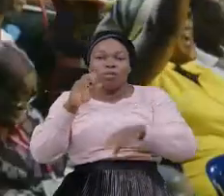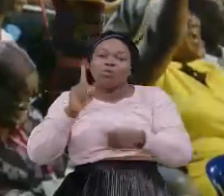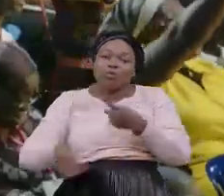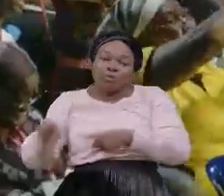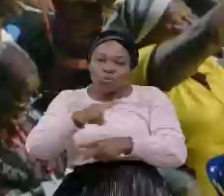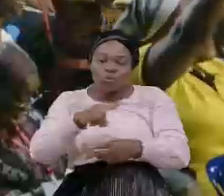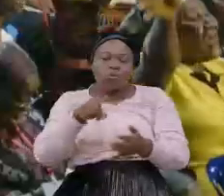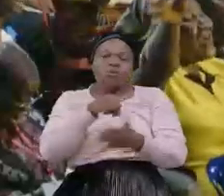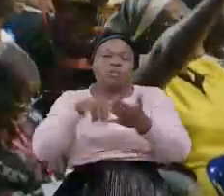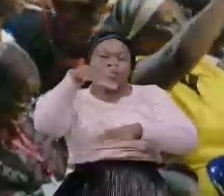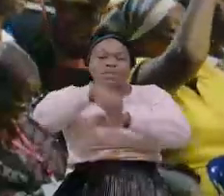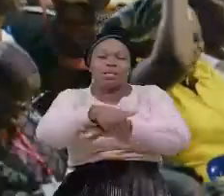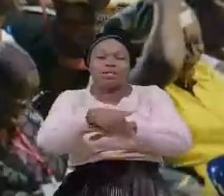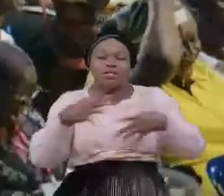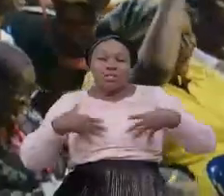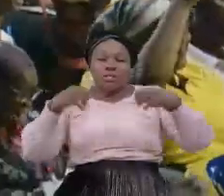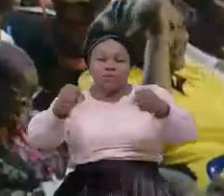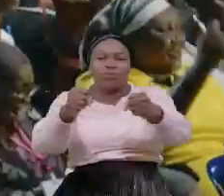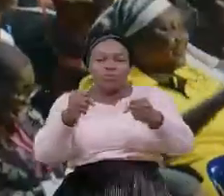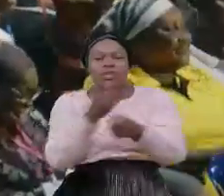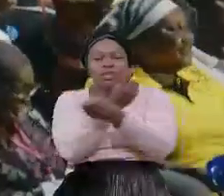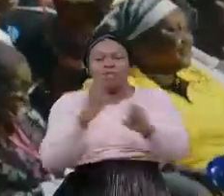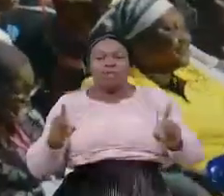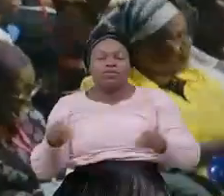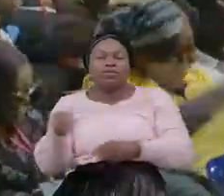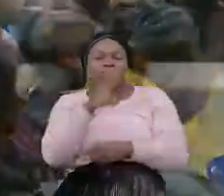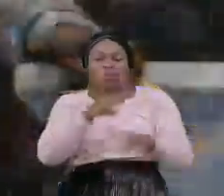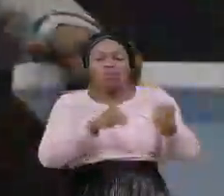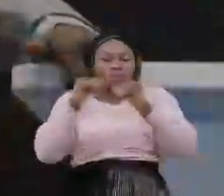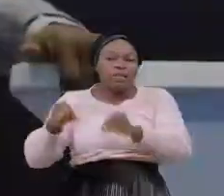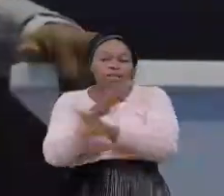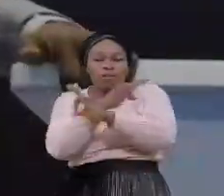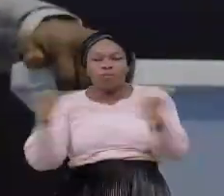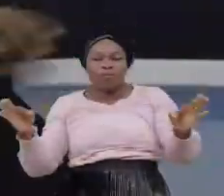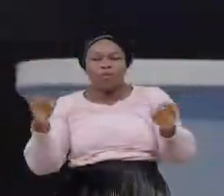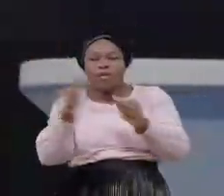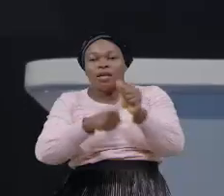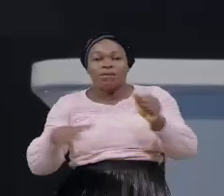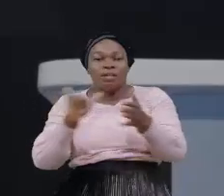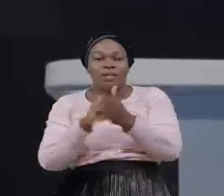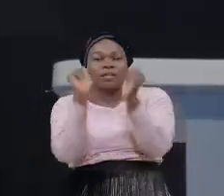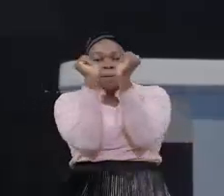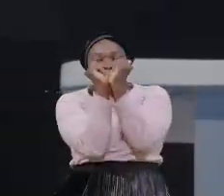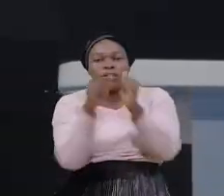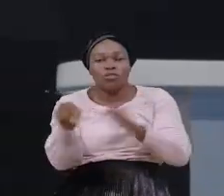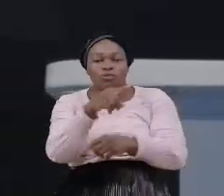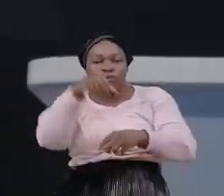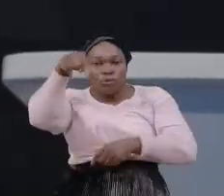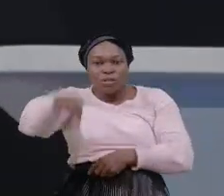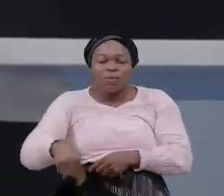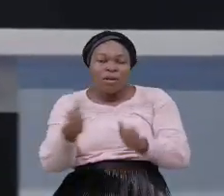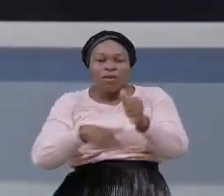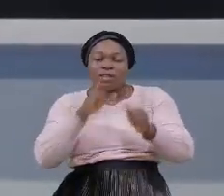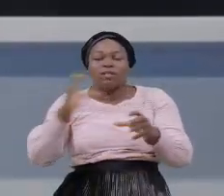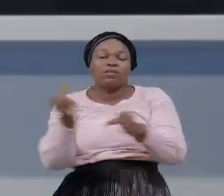delivered, you are set free. Everything that binds you down, everything is taken away tonight. You're on